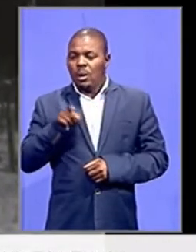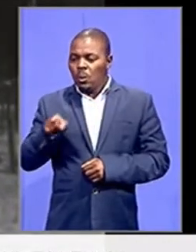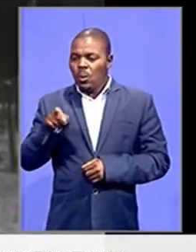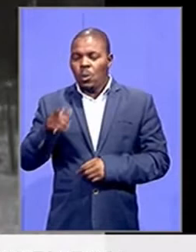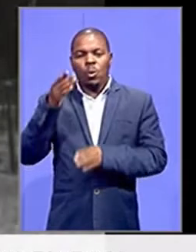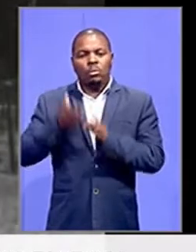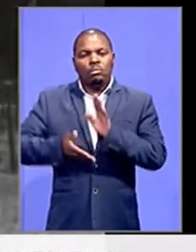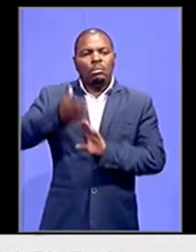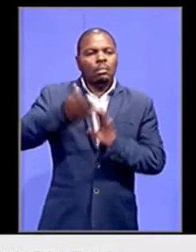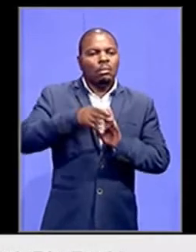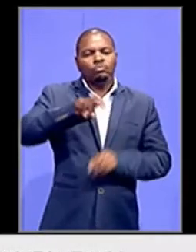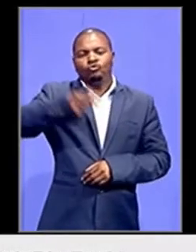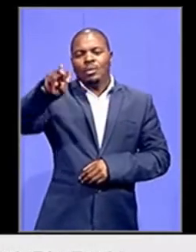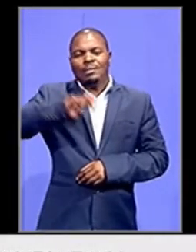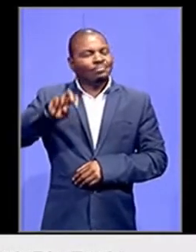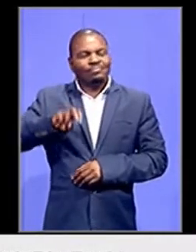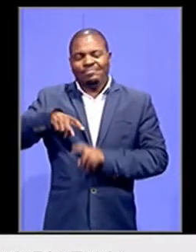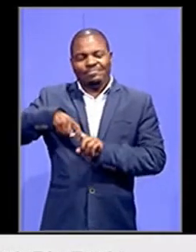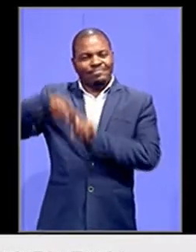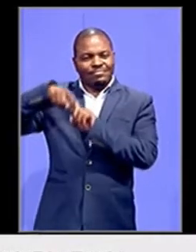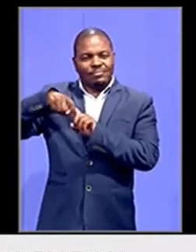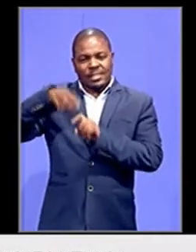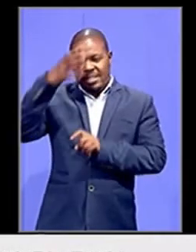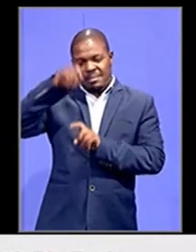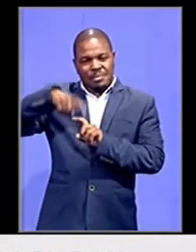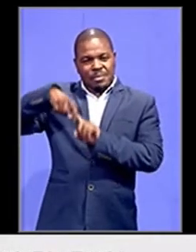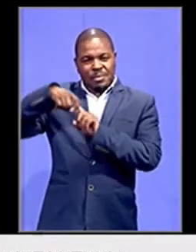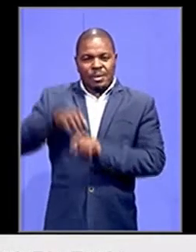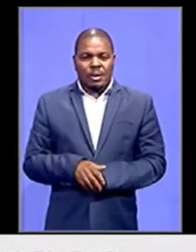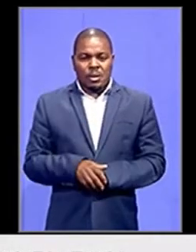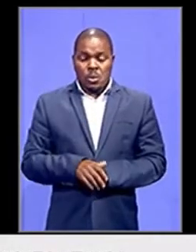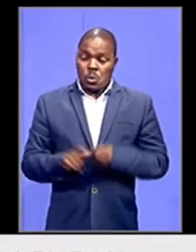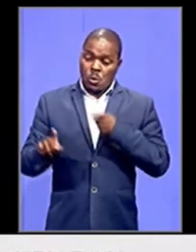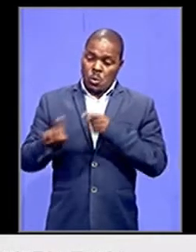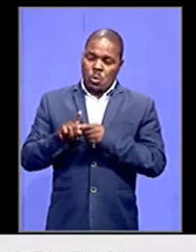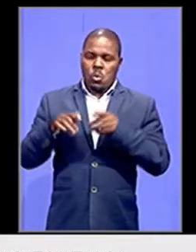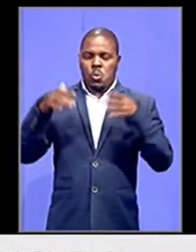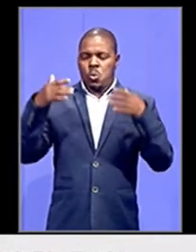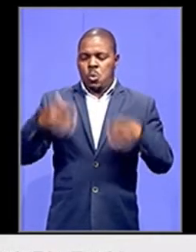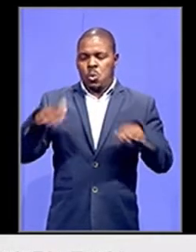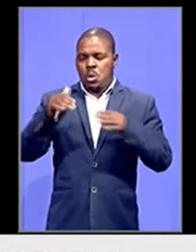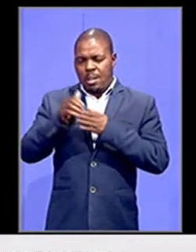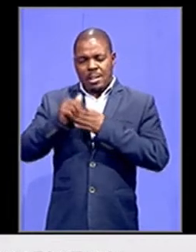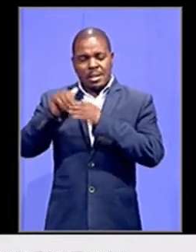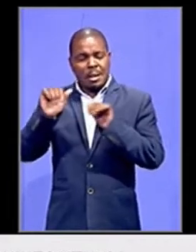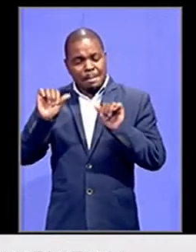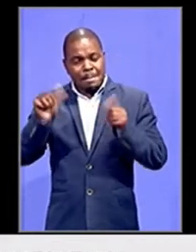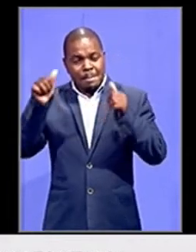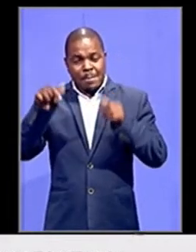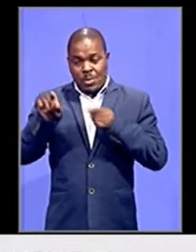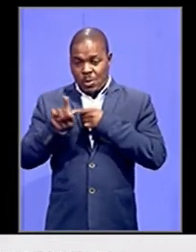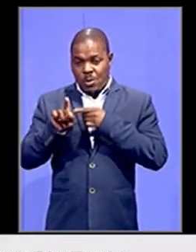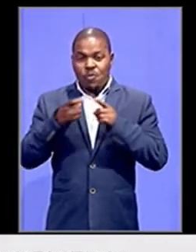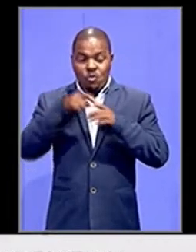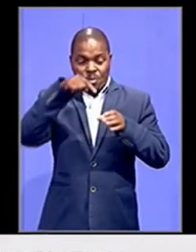e ileditswe. Chief Albert Luthuli, an extraordinary leader of the ANC,